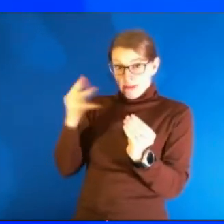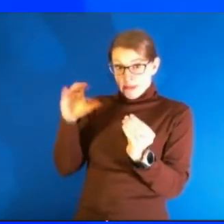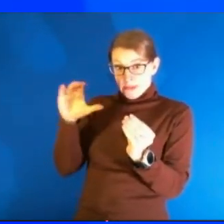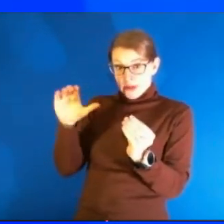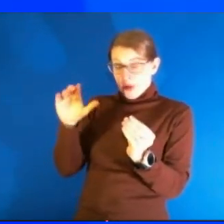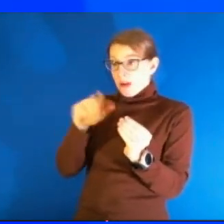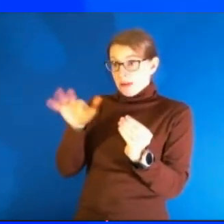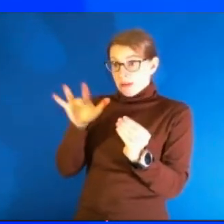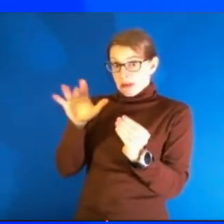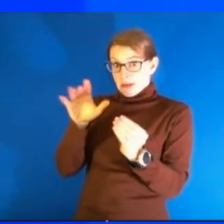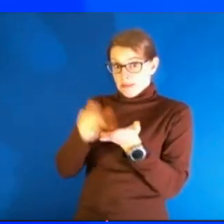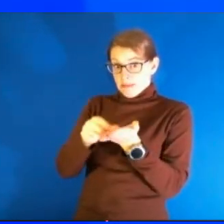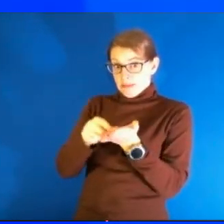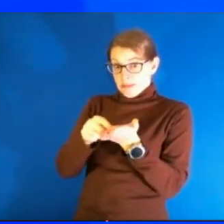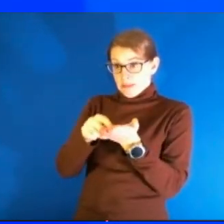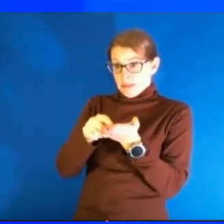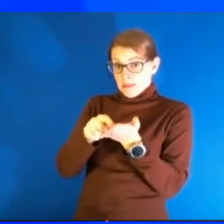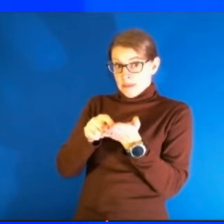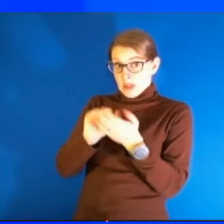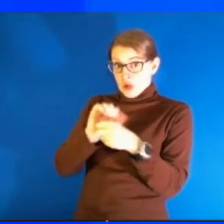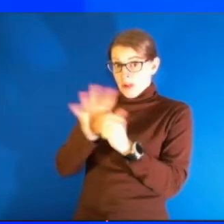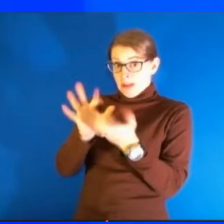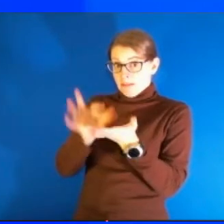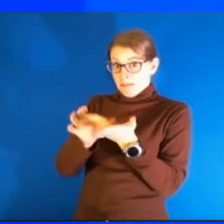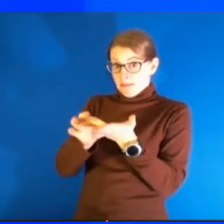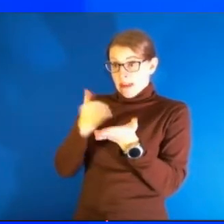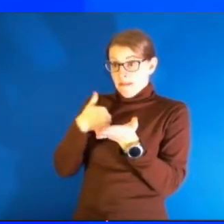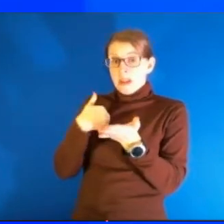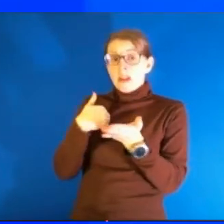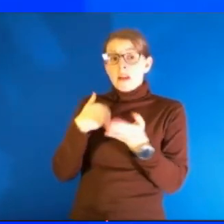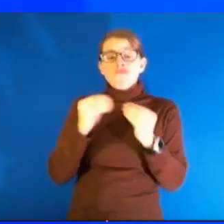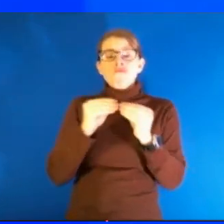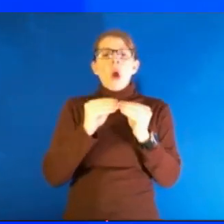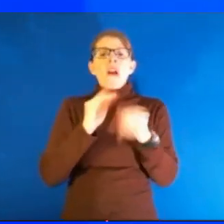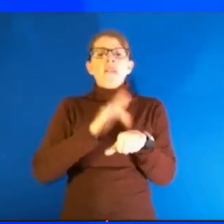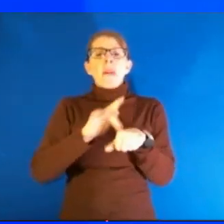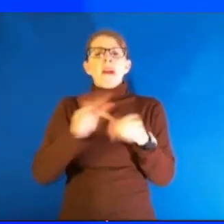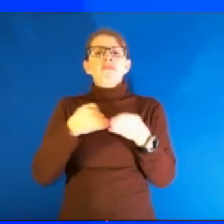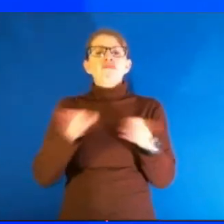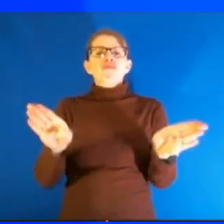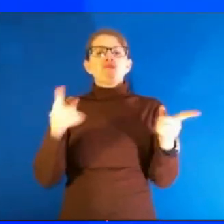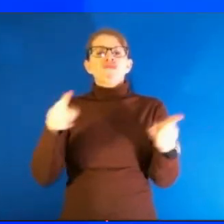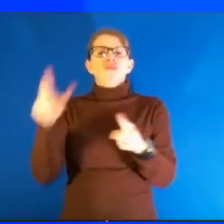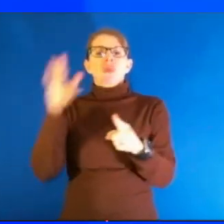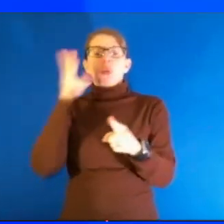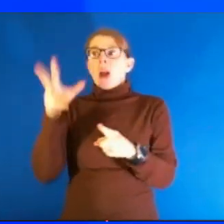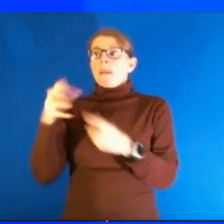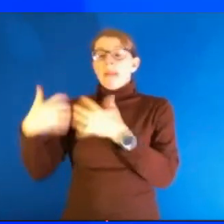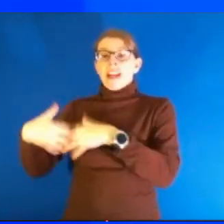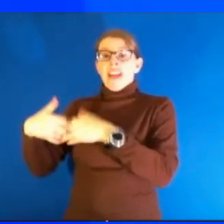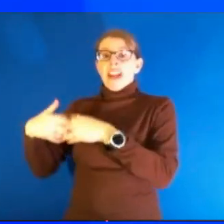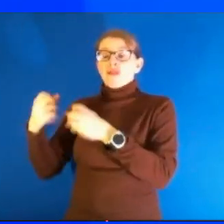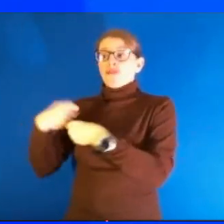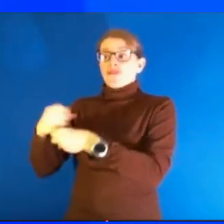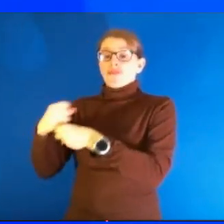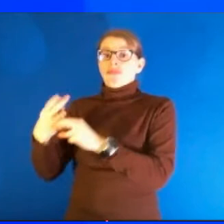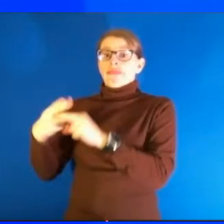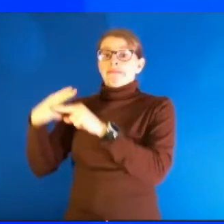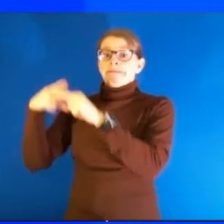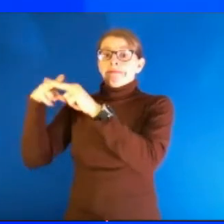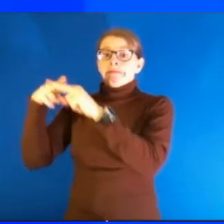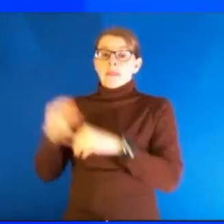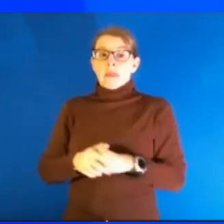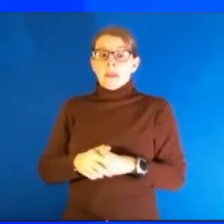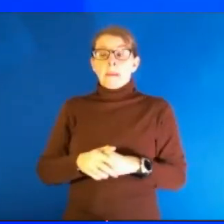not. Broader availability will come about as the manufacturing increases, and we're being